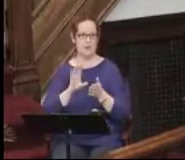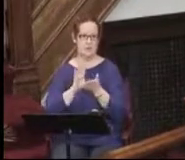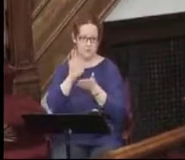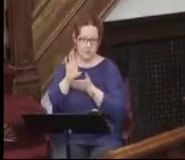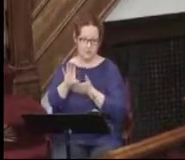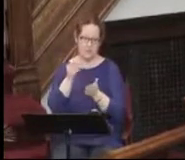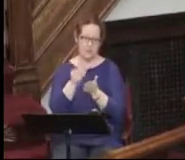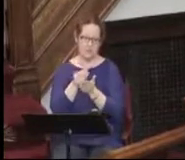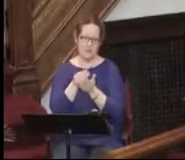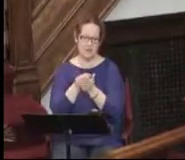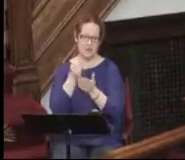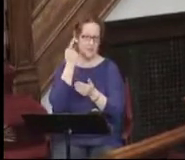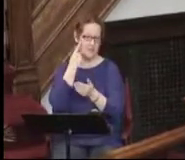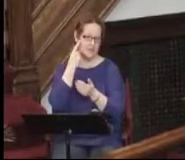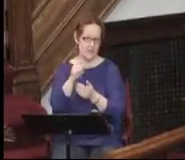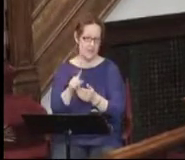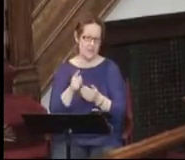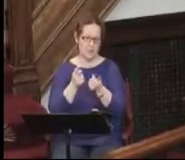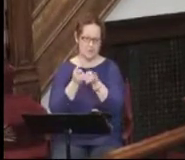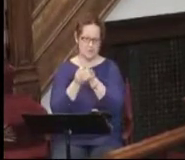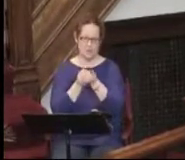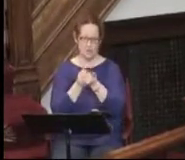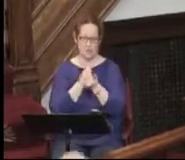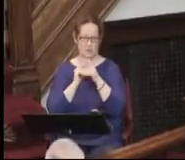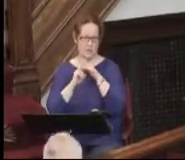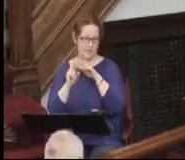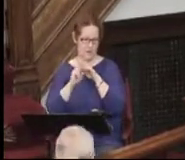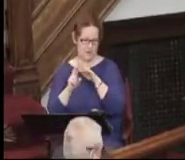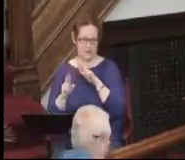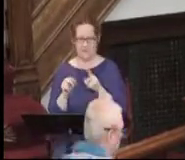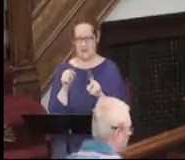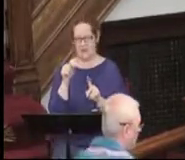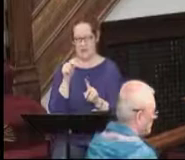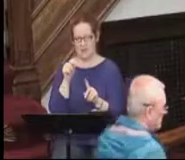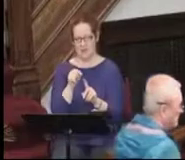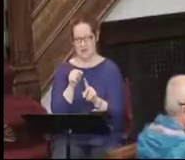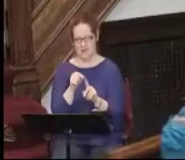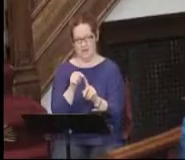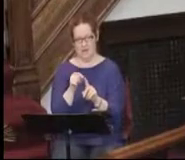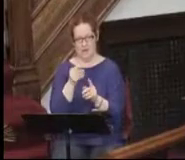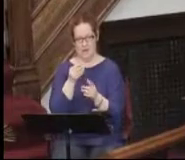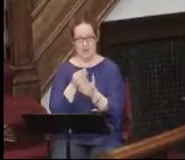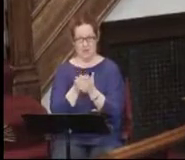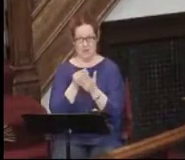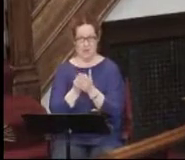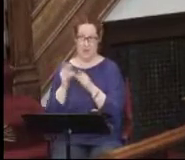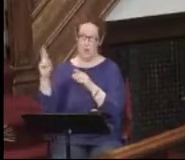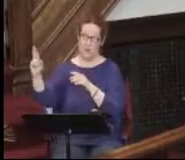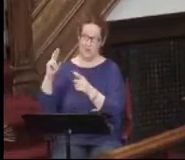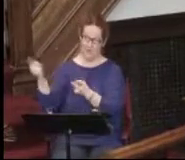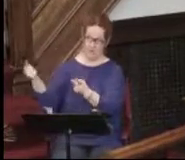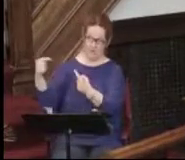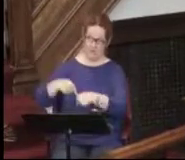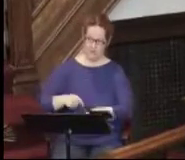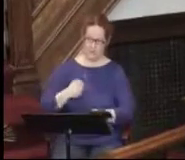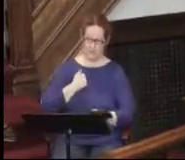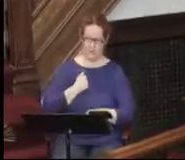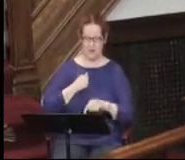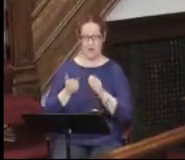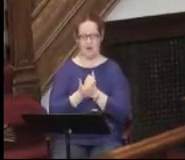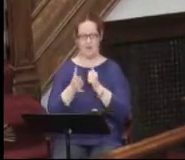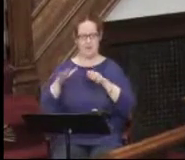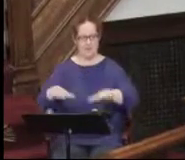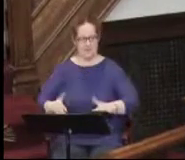ministry. And the funds that they actually help to raise not only help to settle refugees here within Toronto, but also go